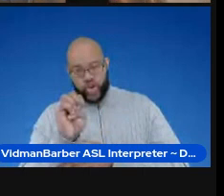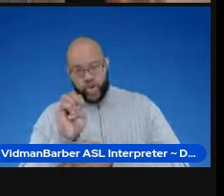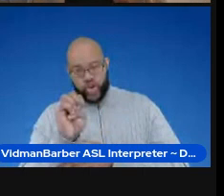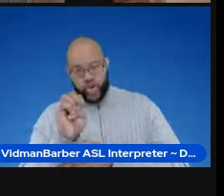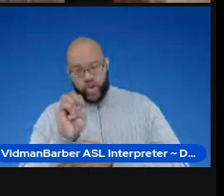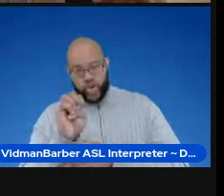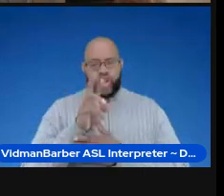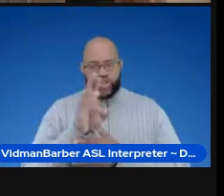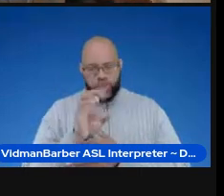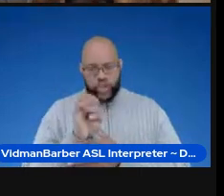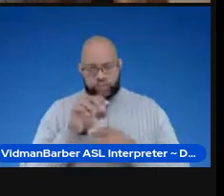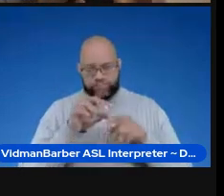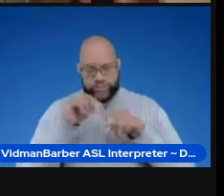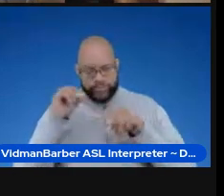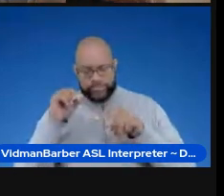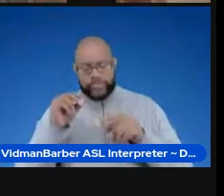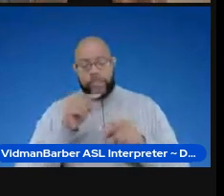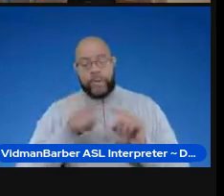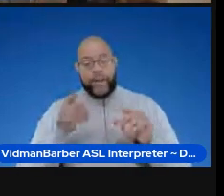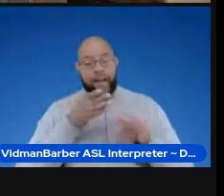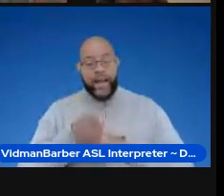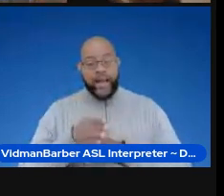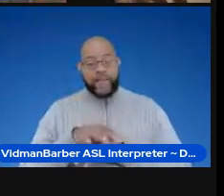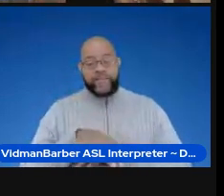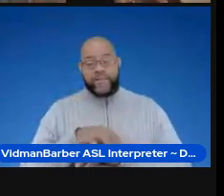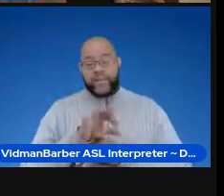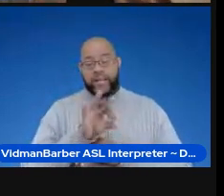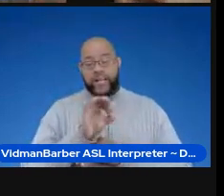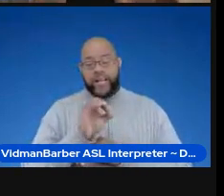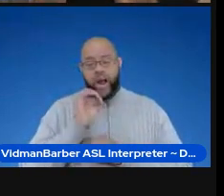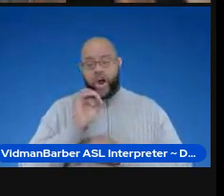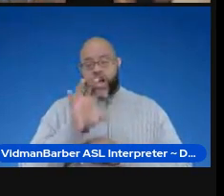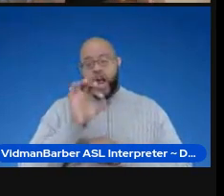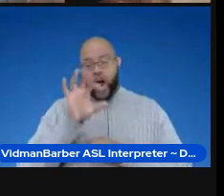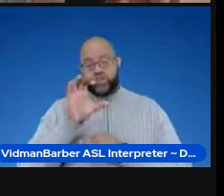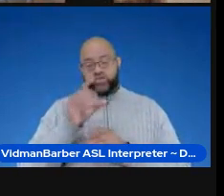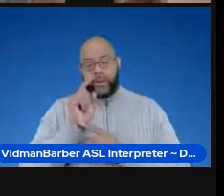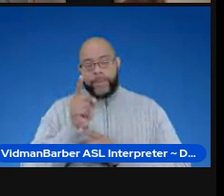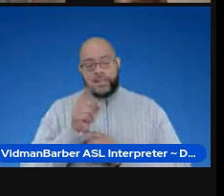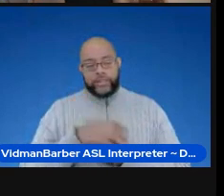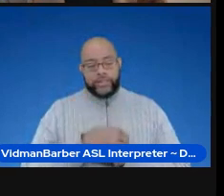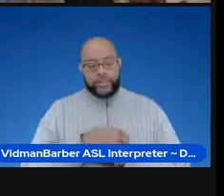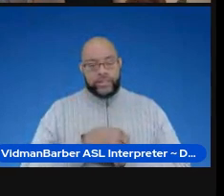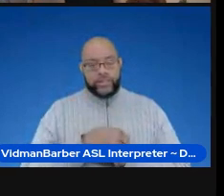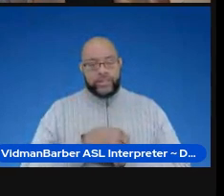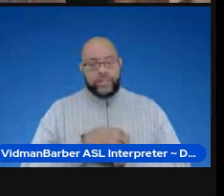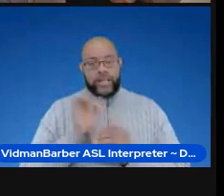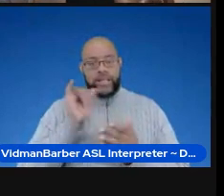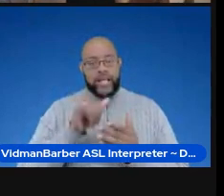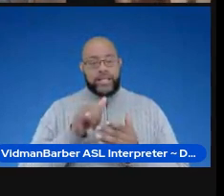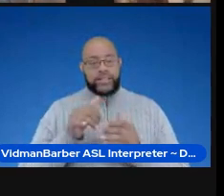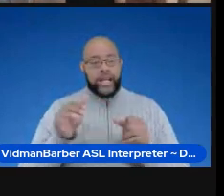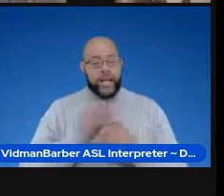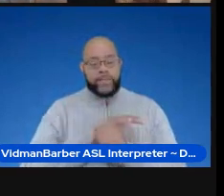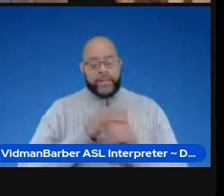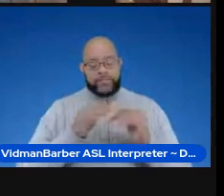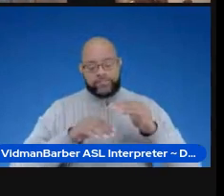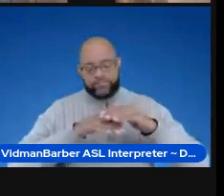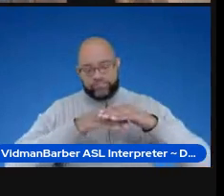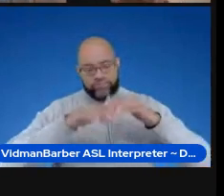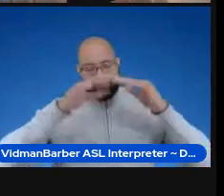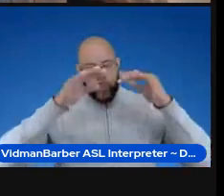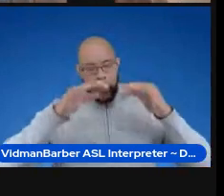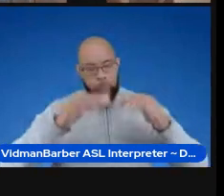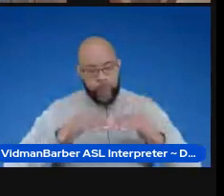But after 900 minutes, what we observe is the complete sedimentation of the mutant